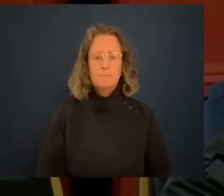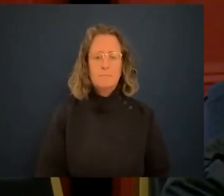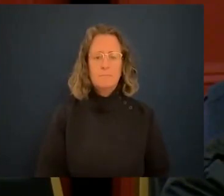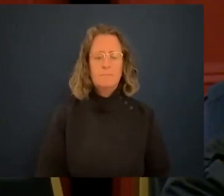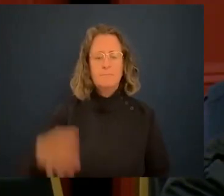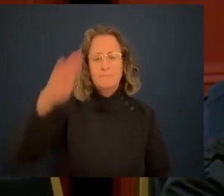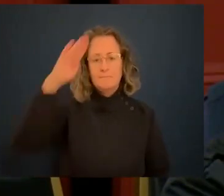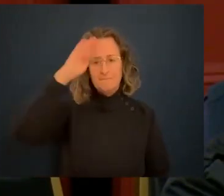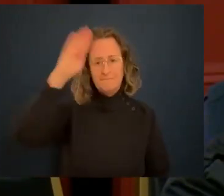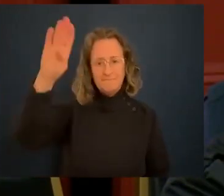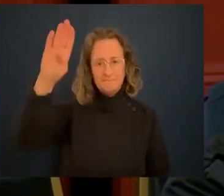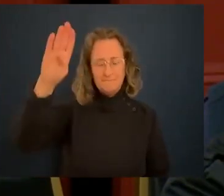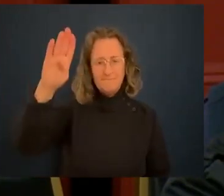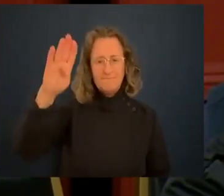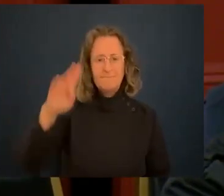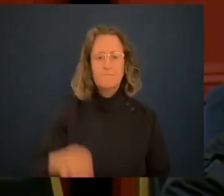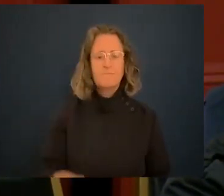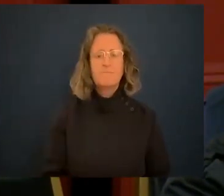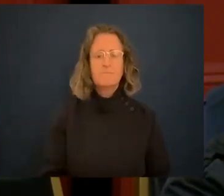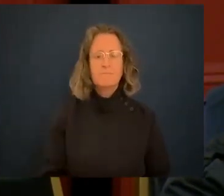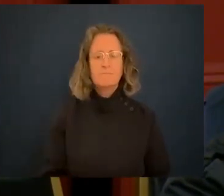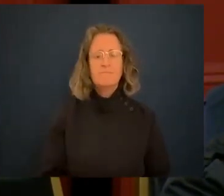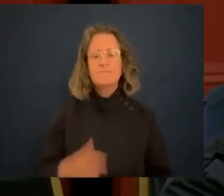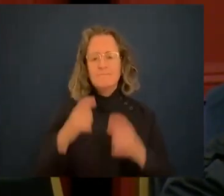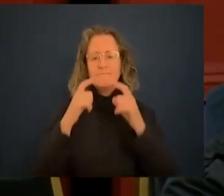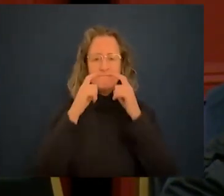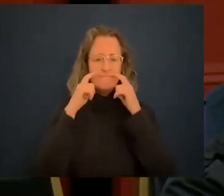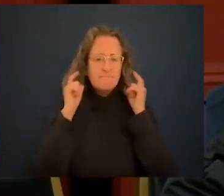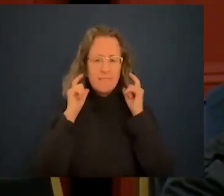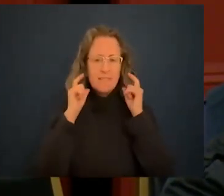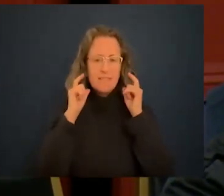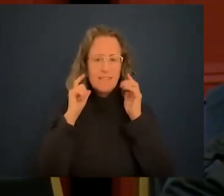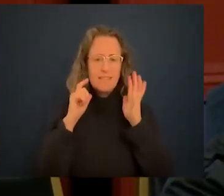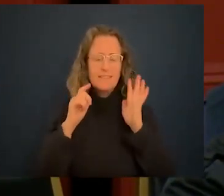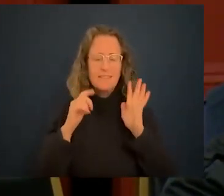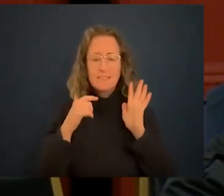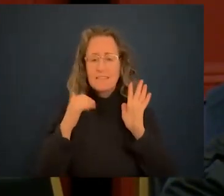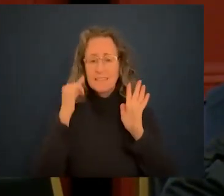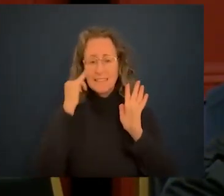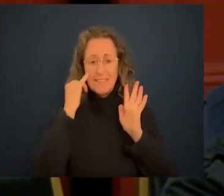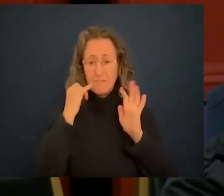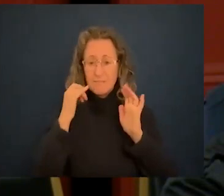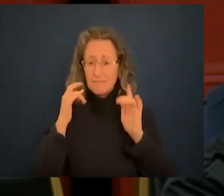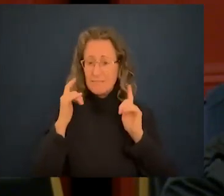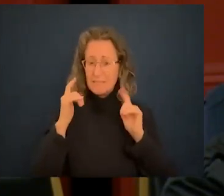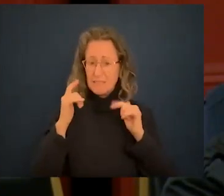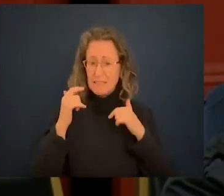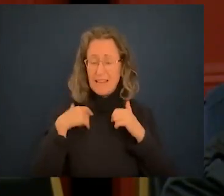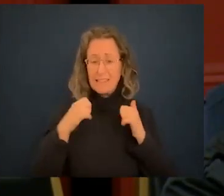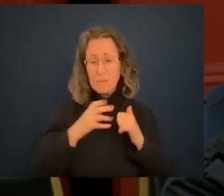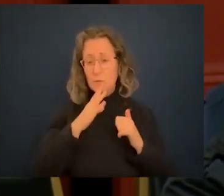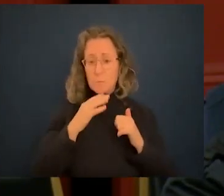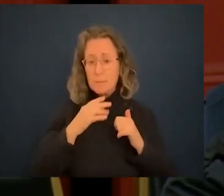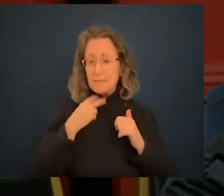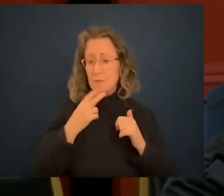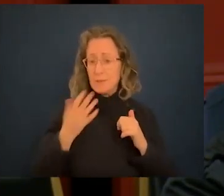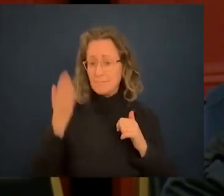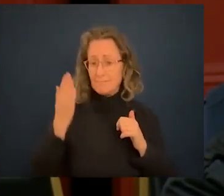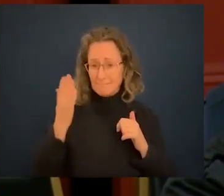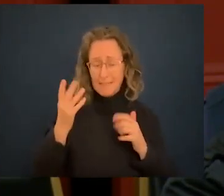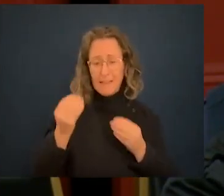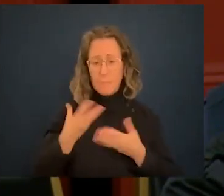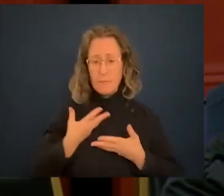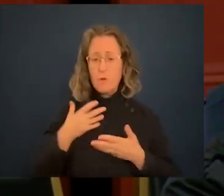hi I too am going to wear a mask if that's working for folks let me know if I need to increase my volume my name is Anne Louise